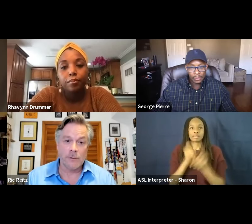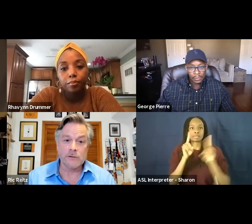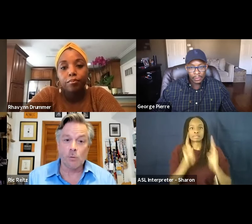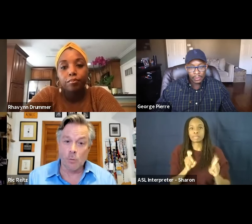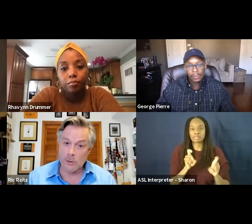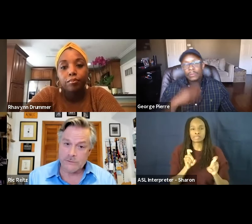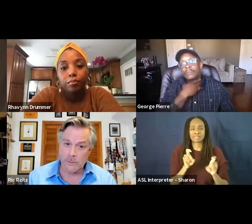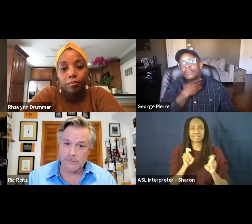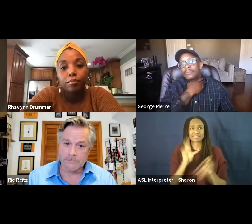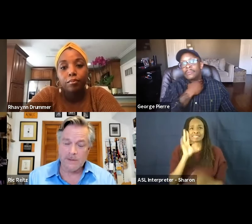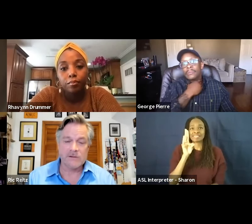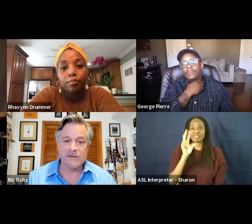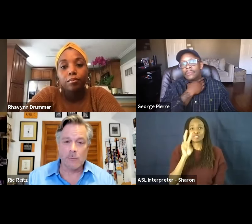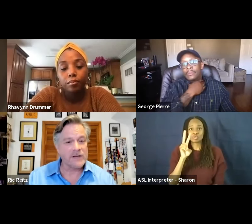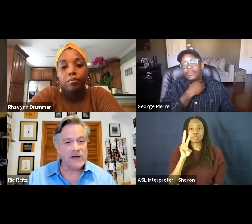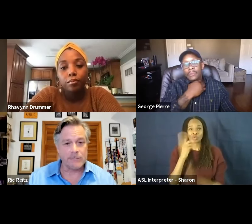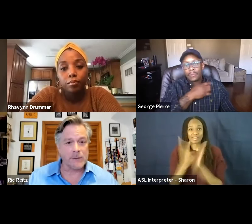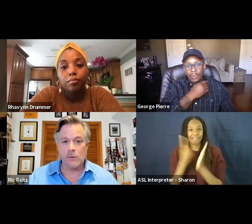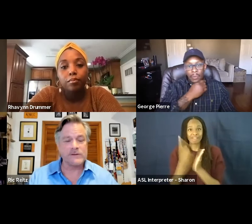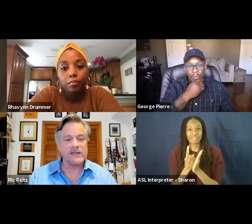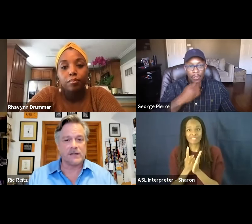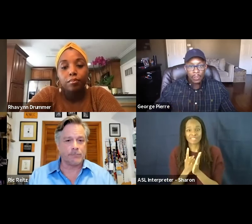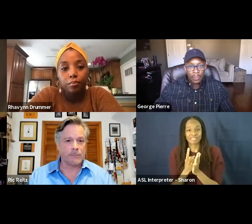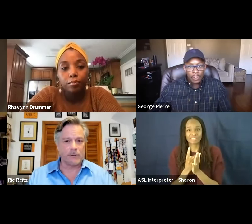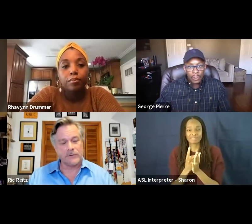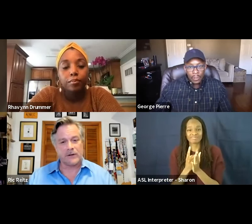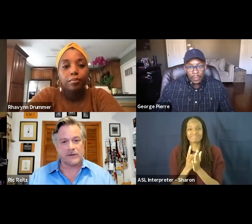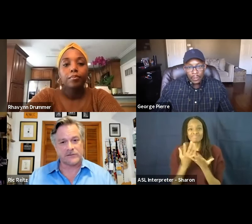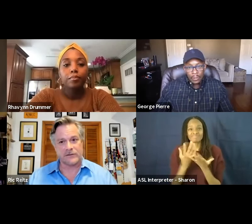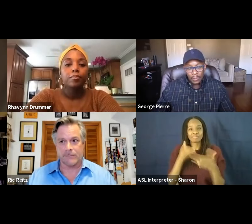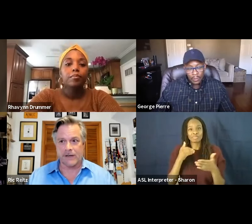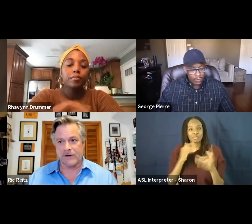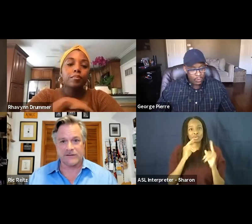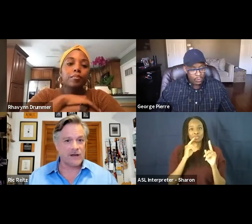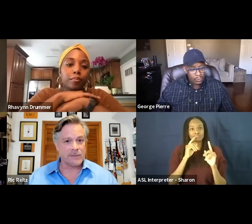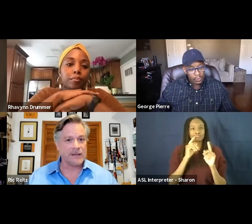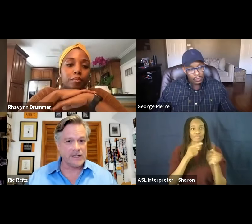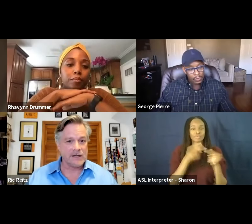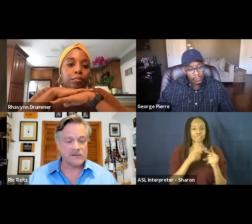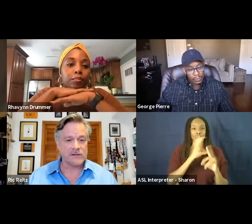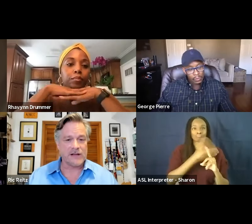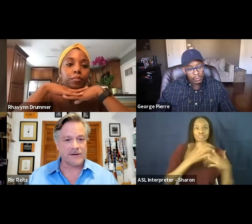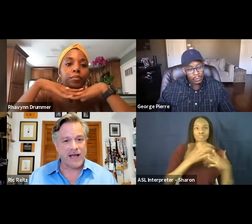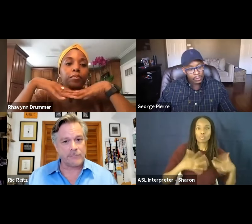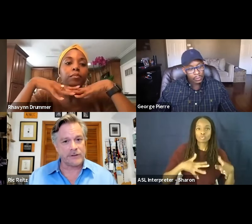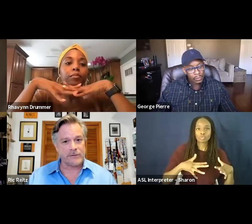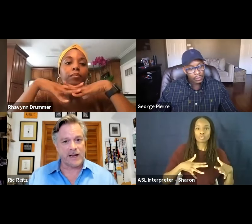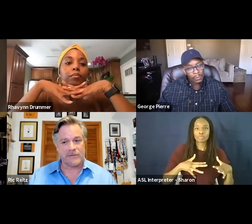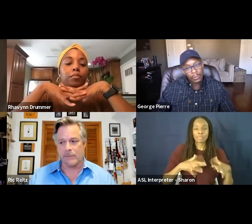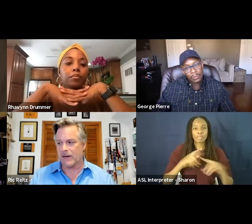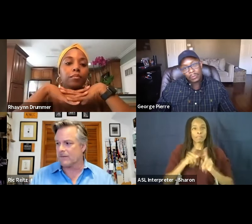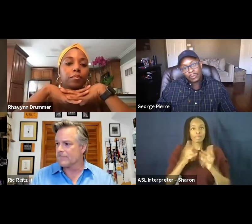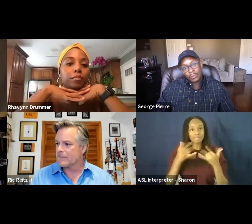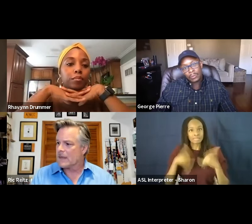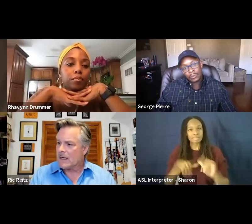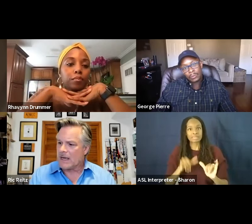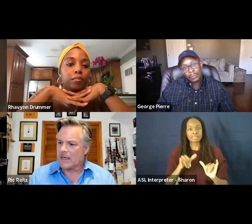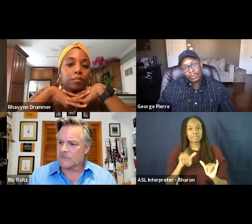of going to wardrobe. Since I was not going to be quarantined in a bubble, you know, there's a certain amount of autonomy you still have to have when you don't have the